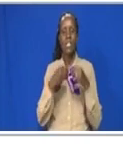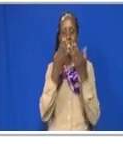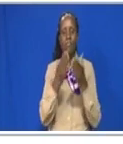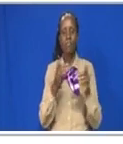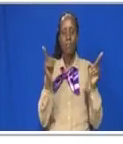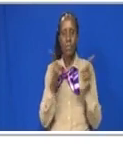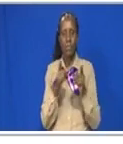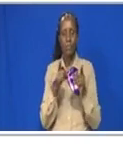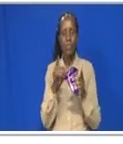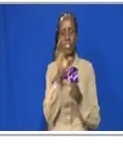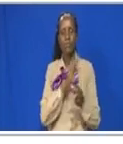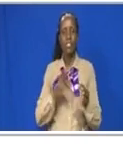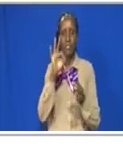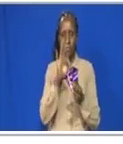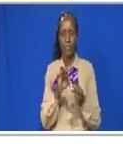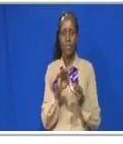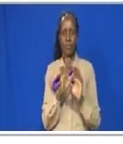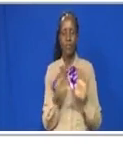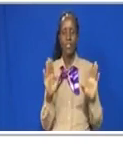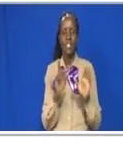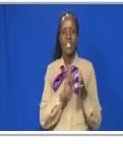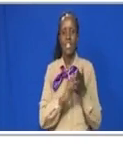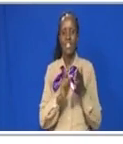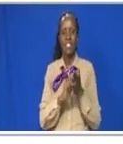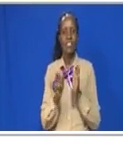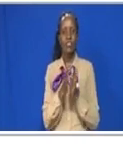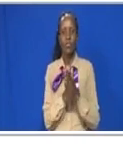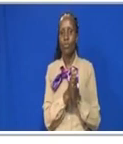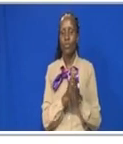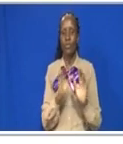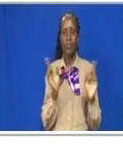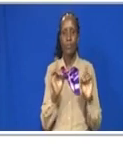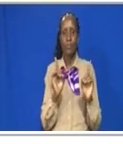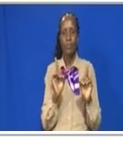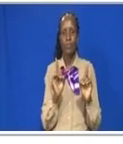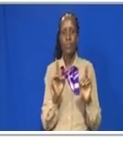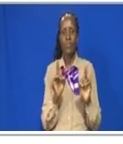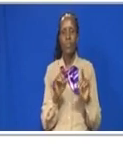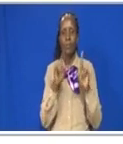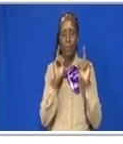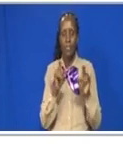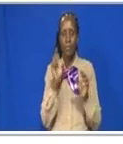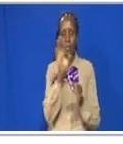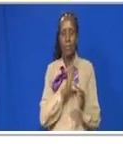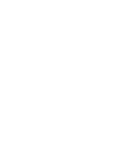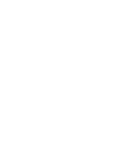specific statement. Don't write a lot of stuff. Just be very, very precise.